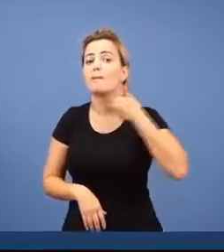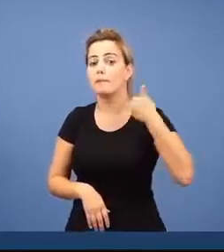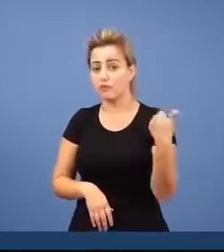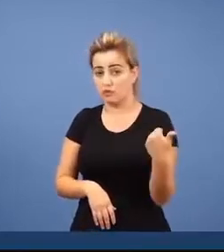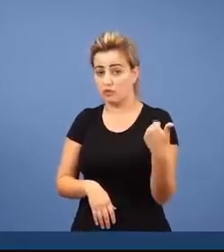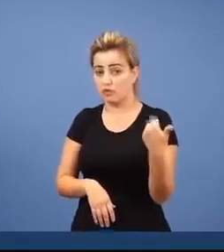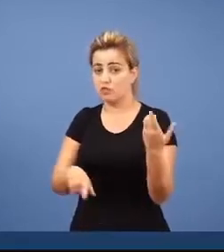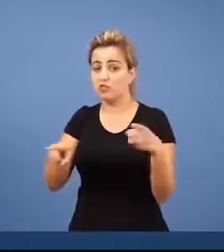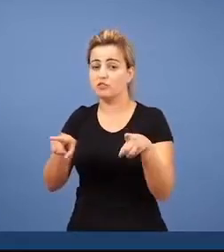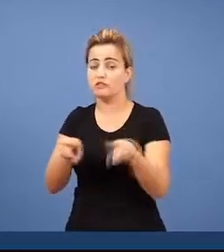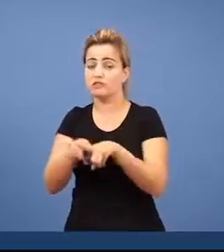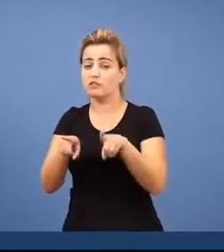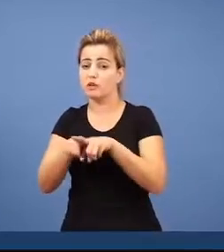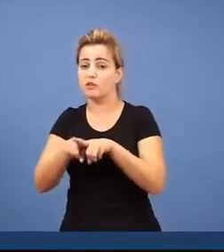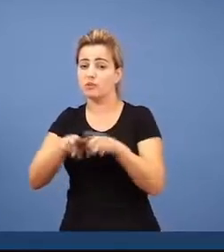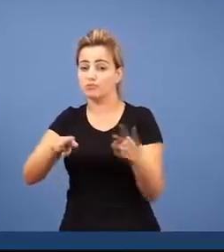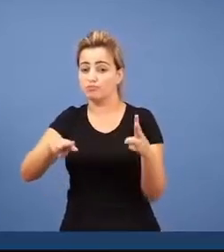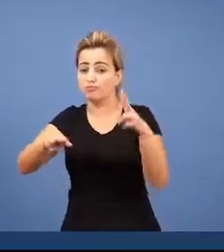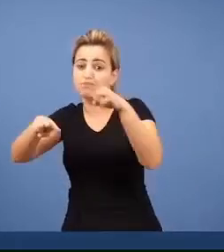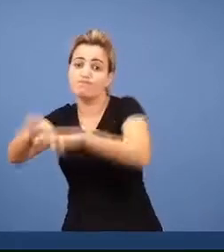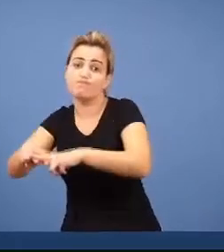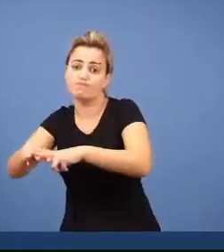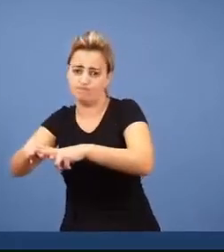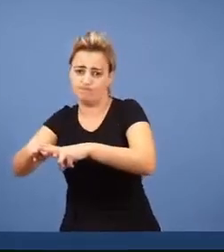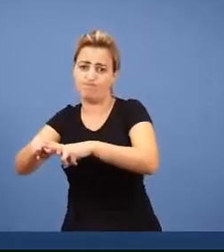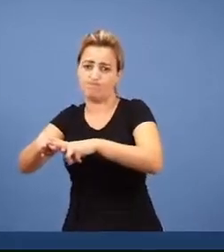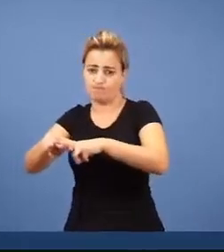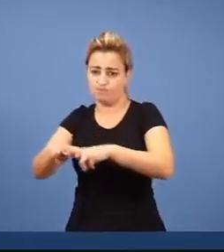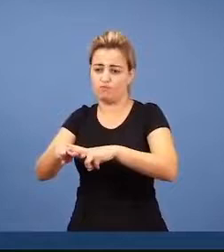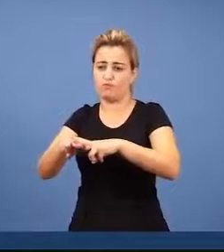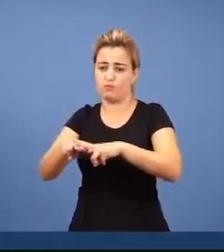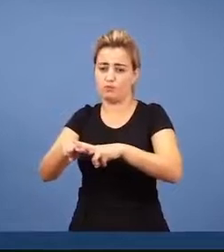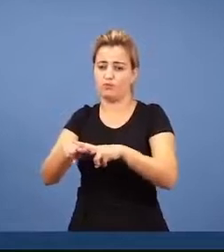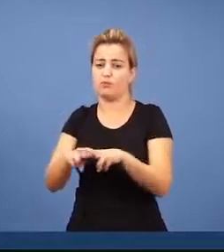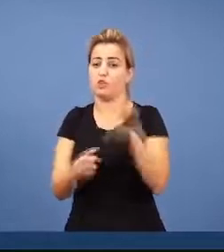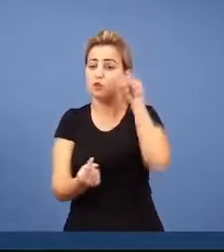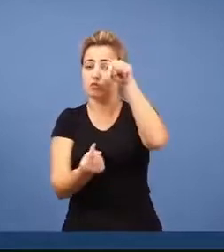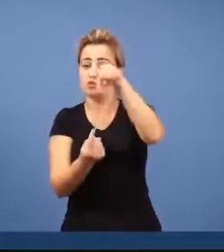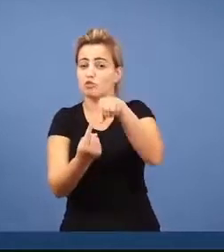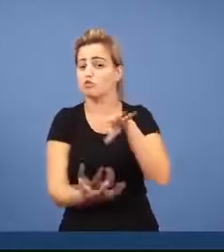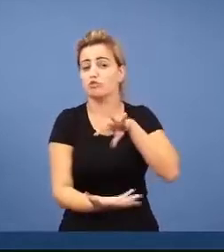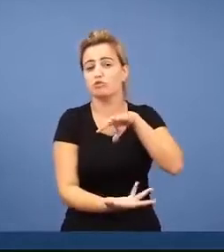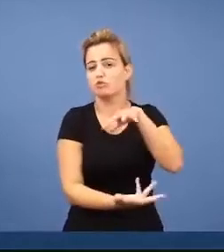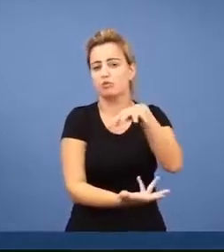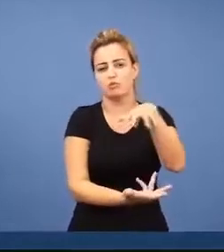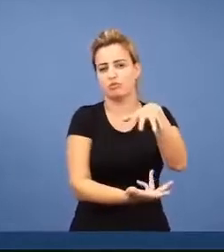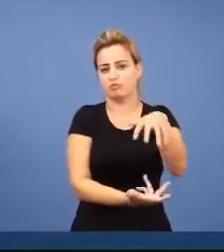The cemetery and prison. Or the child goes to one or to the other.